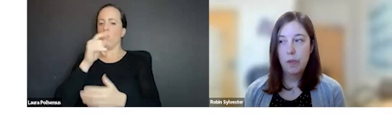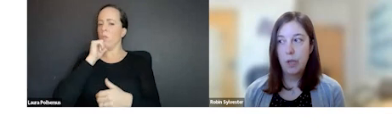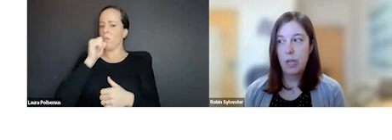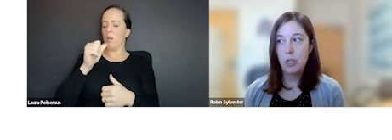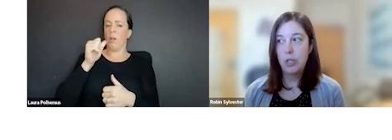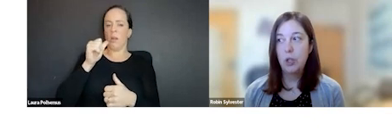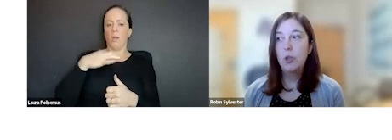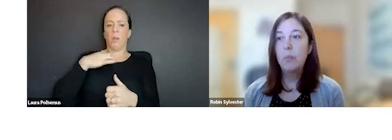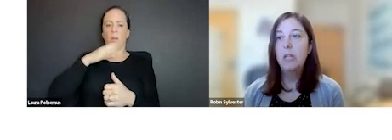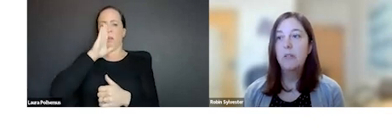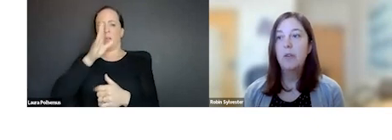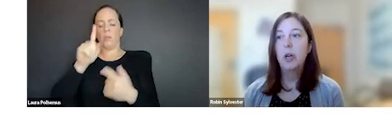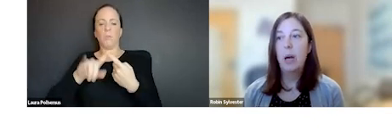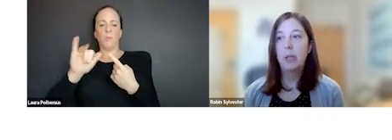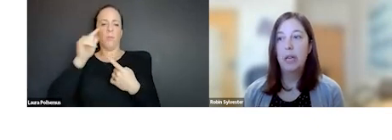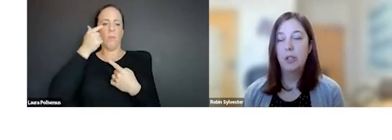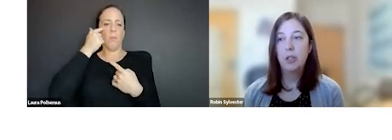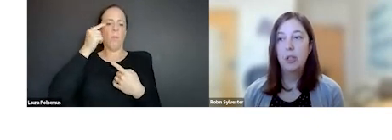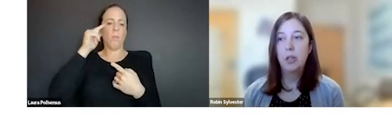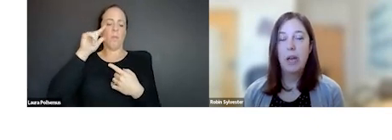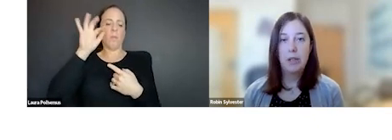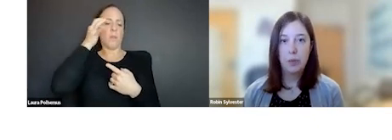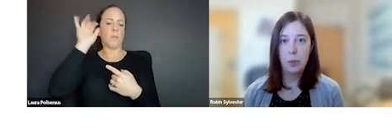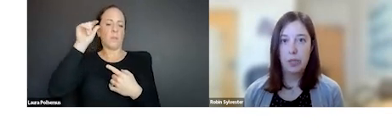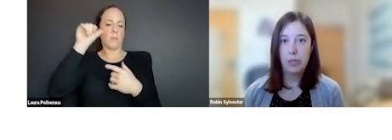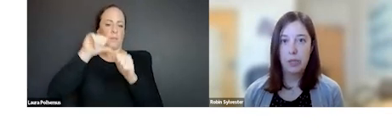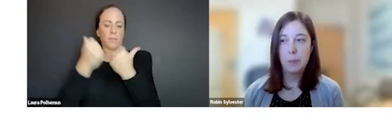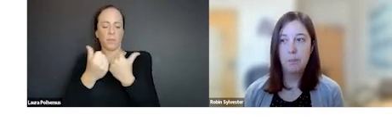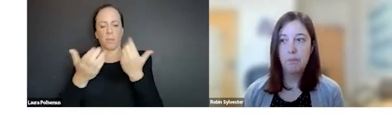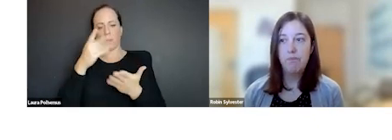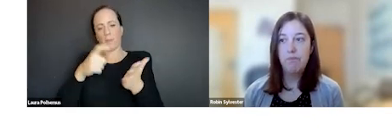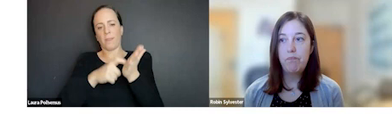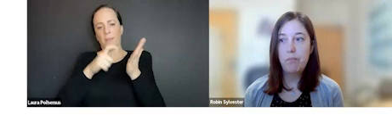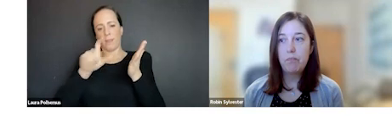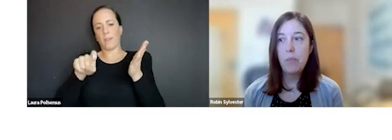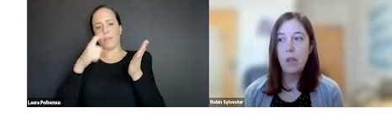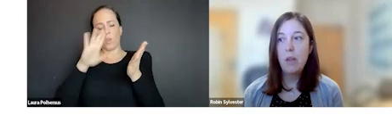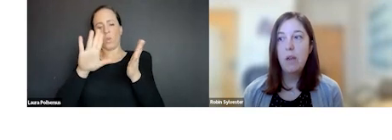to the federal agency, you may need it for your application to the pass-through entity.